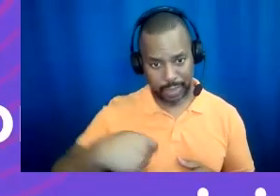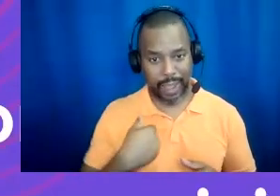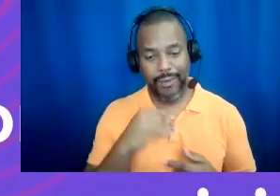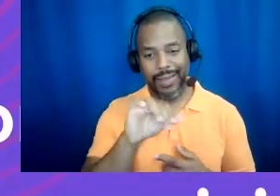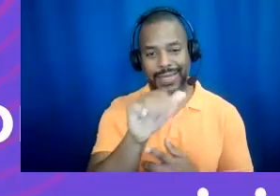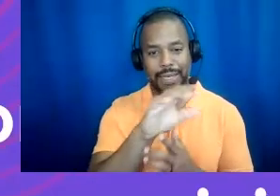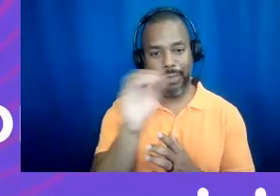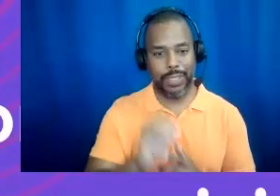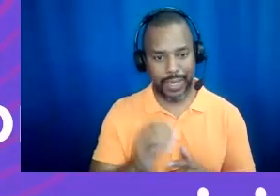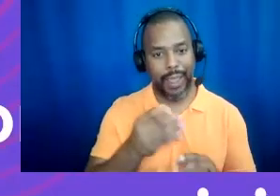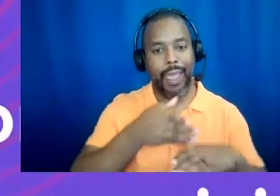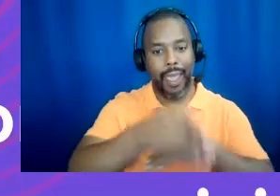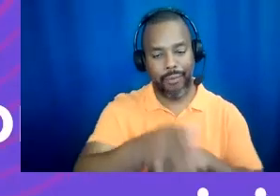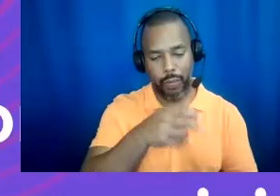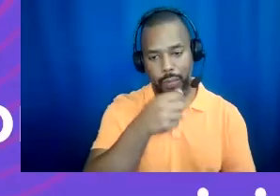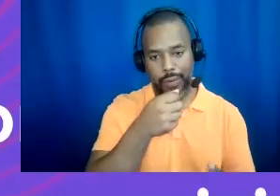is met.